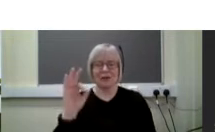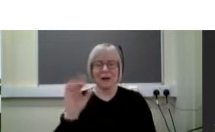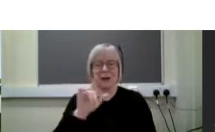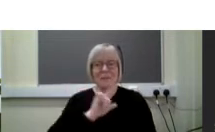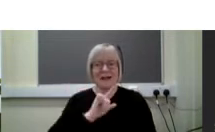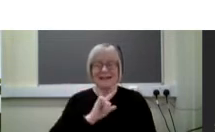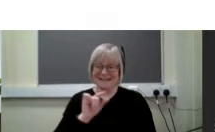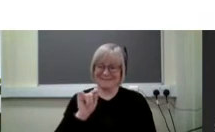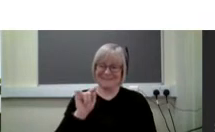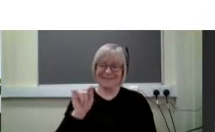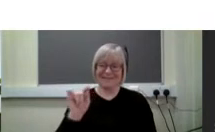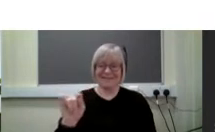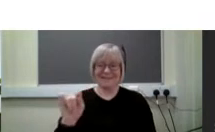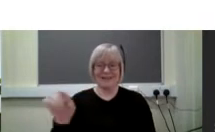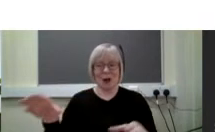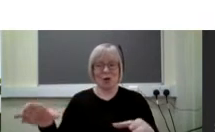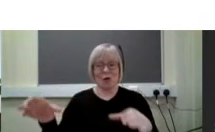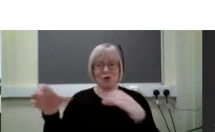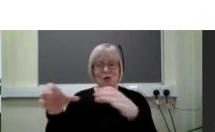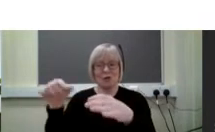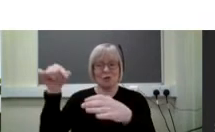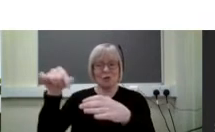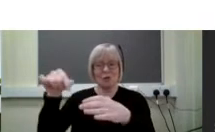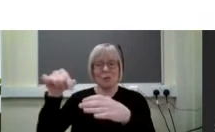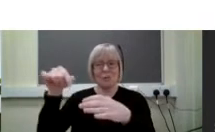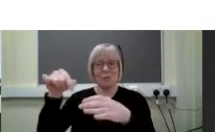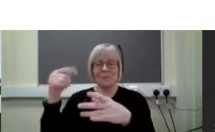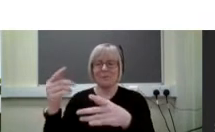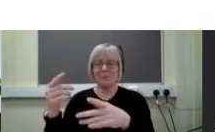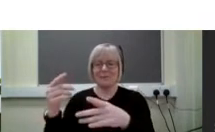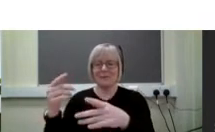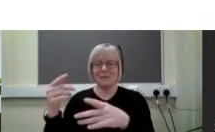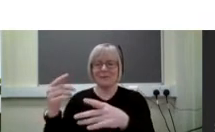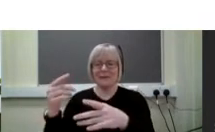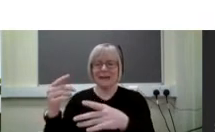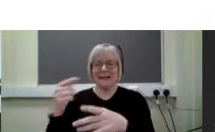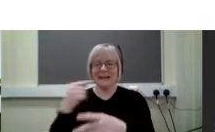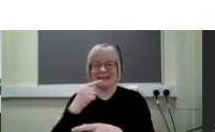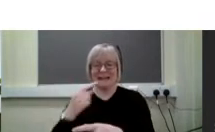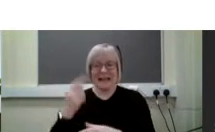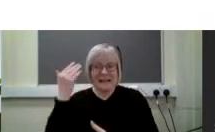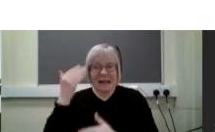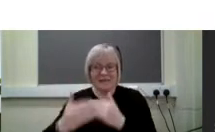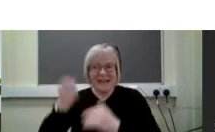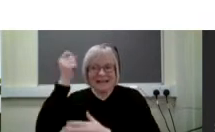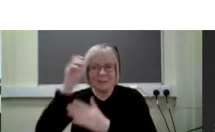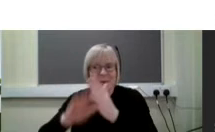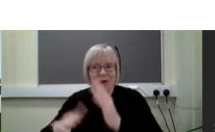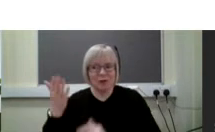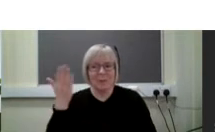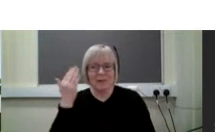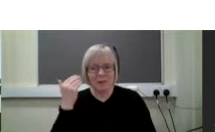group were reporting on experiences that they hadn't experienced before. Okay,